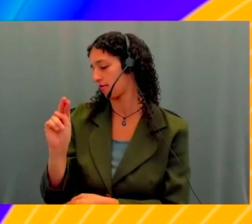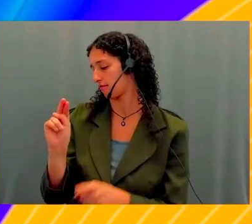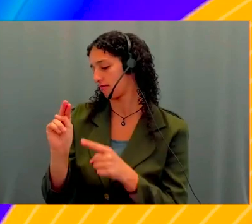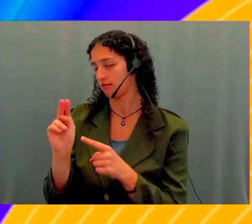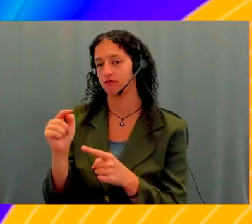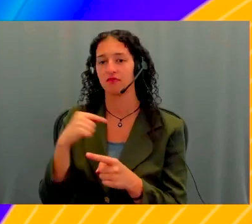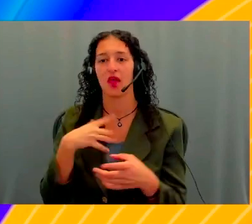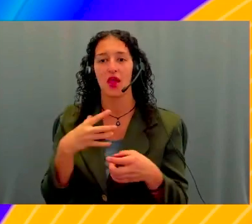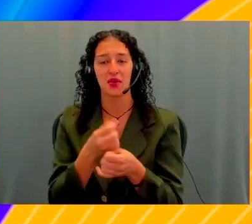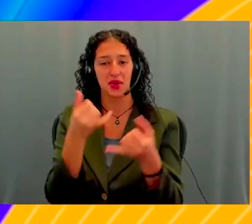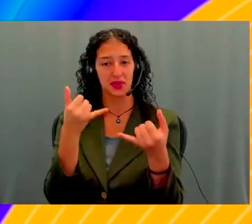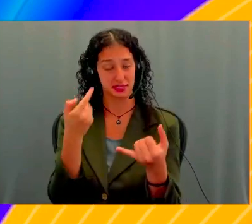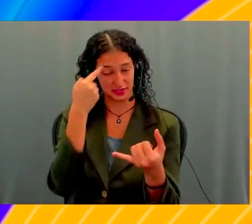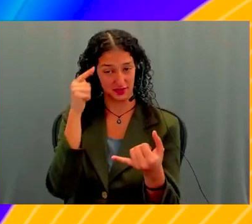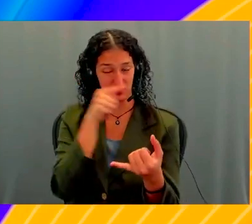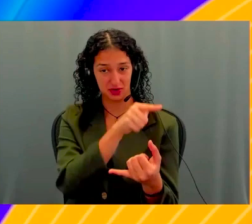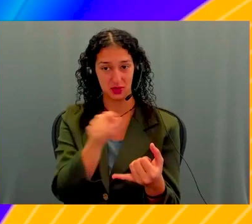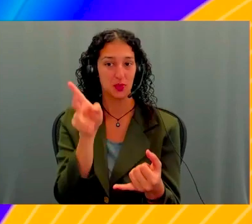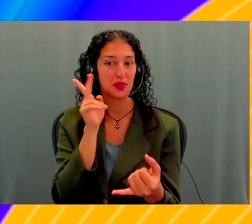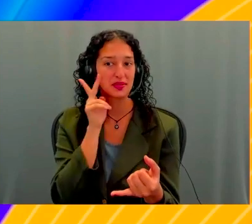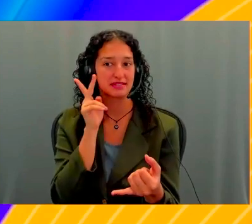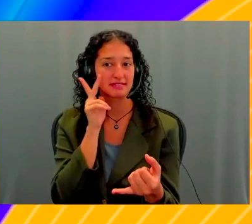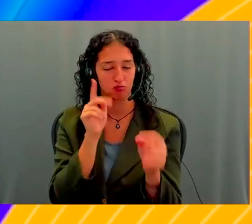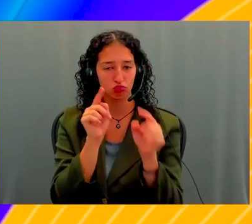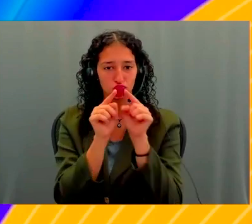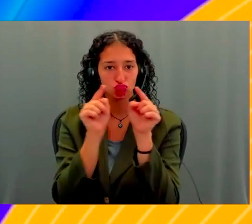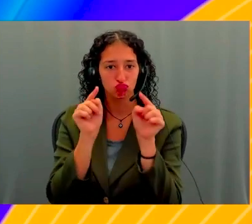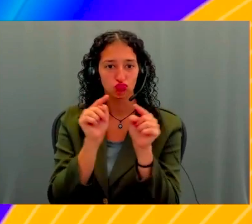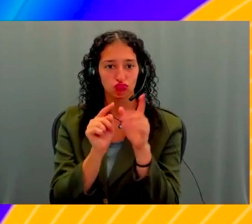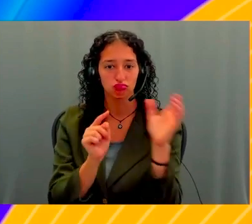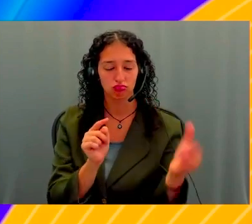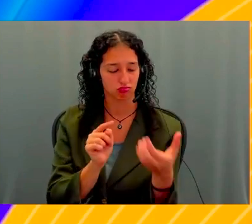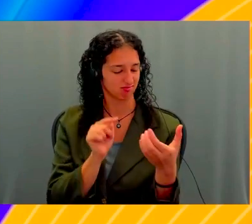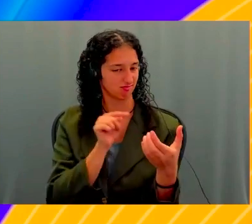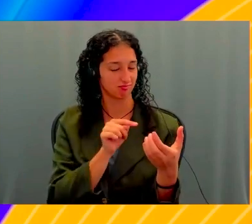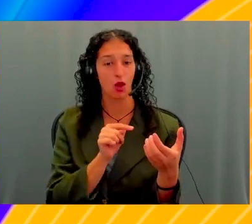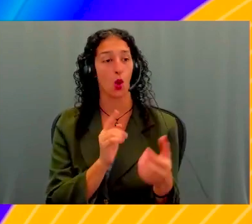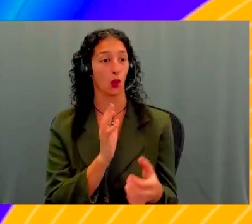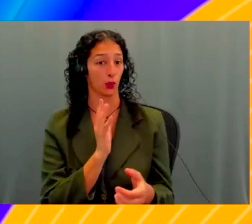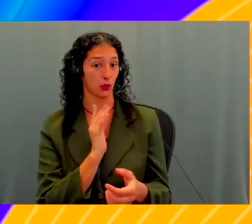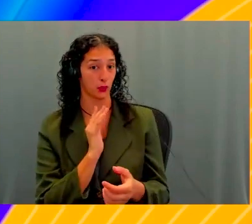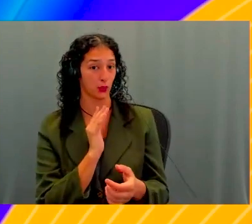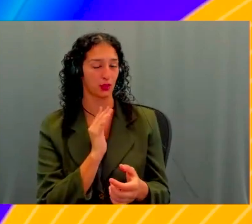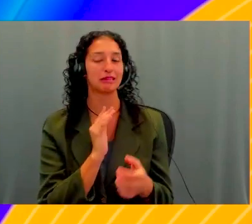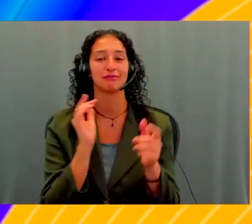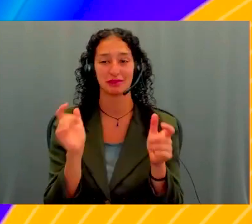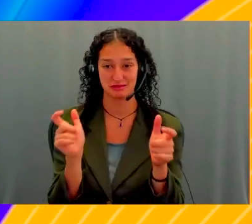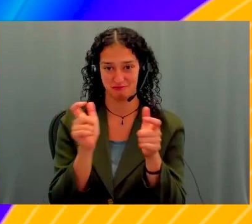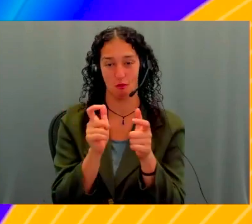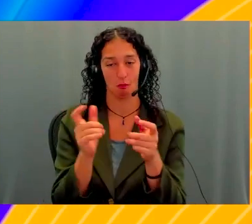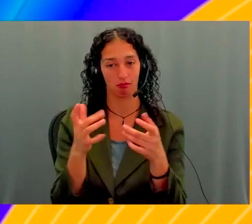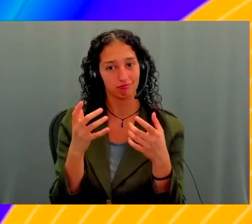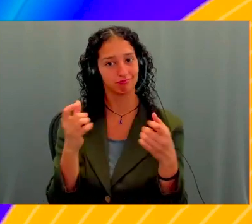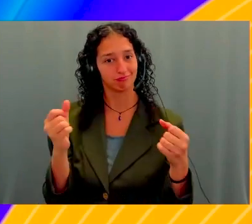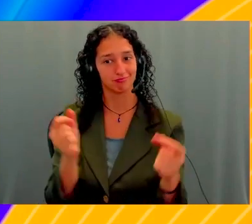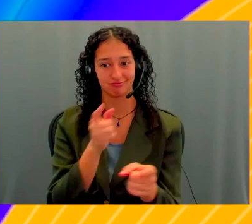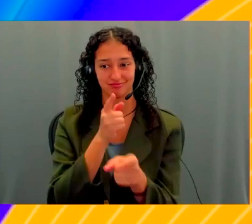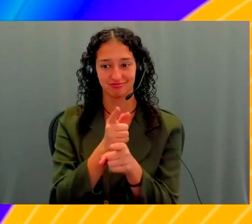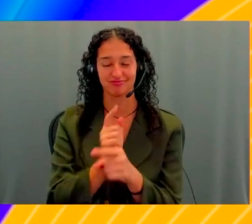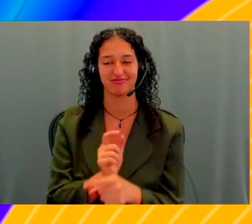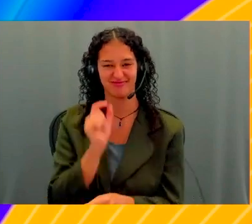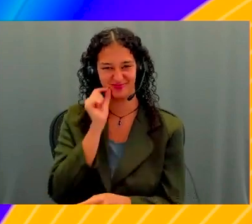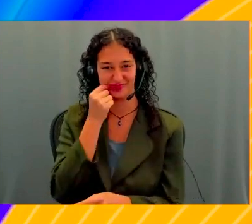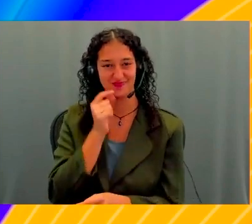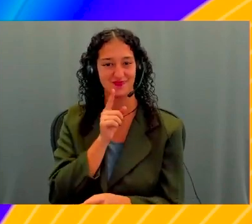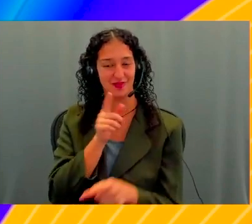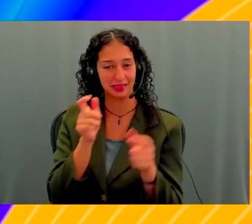also. These are small but mighty sensors. Yeah, so look at that. I mean, it's how small it is, right? Yeah. Just in